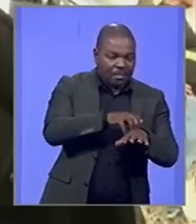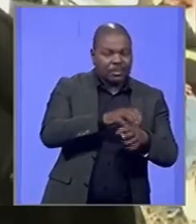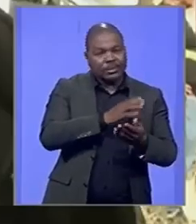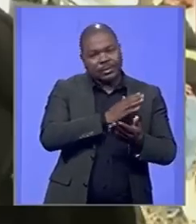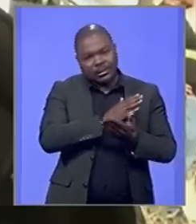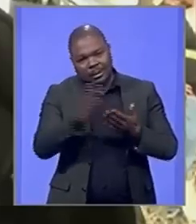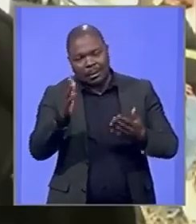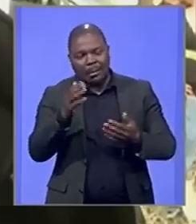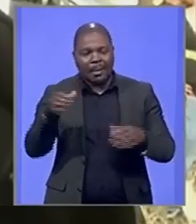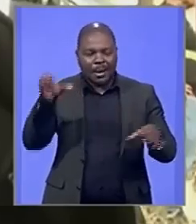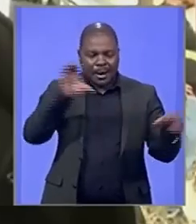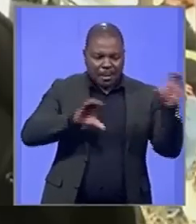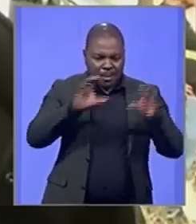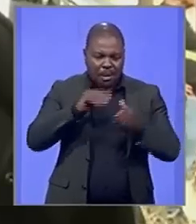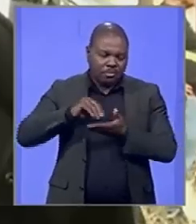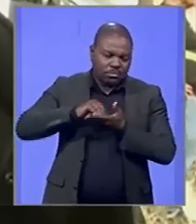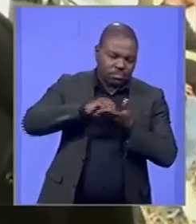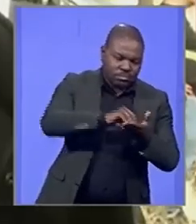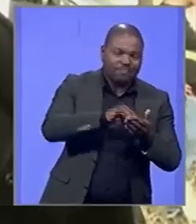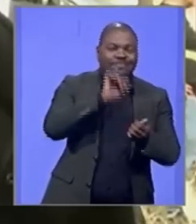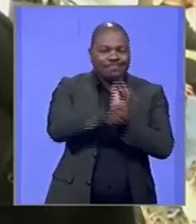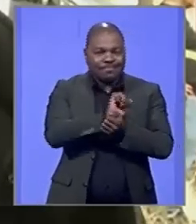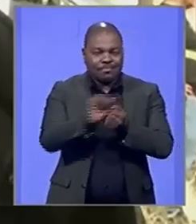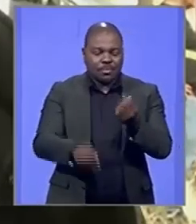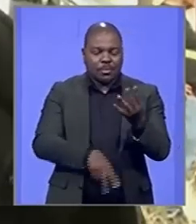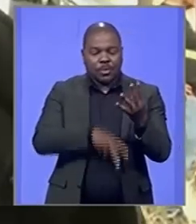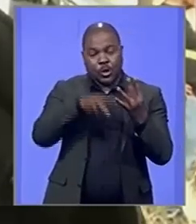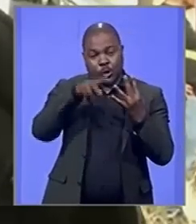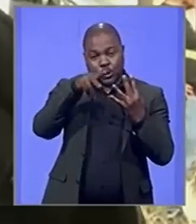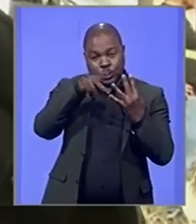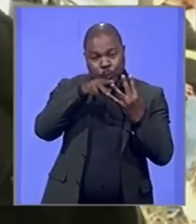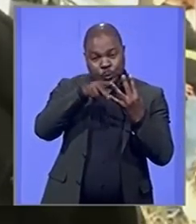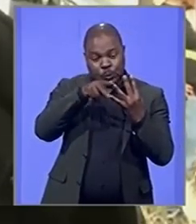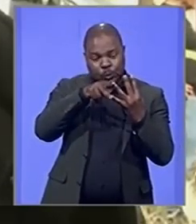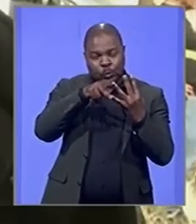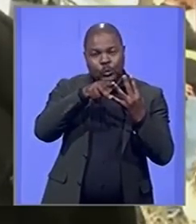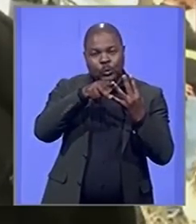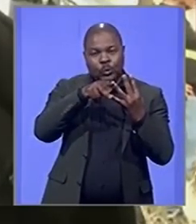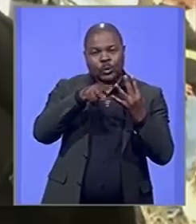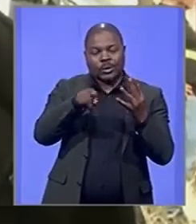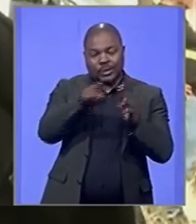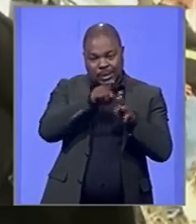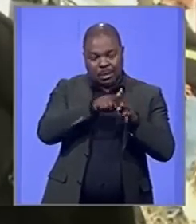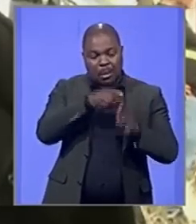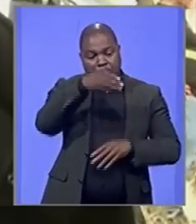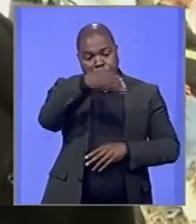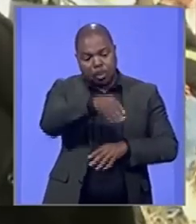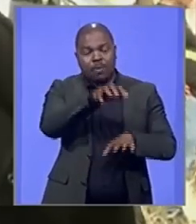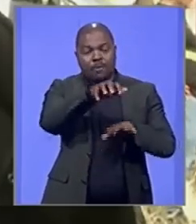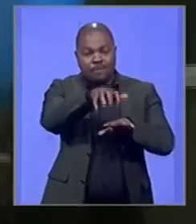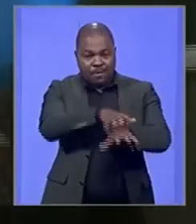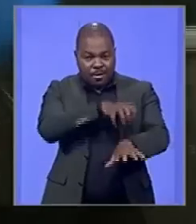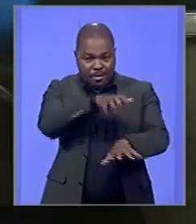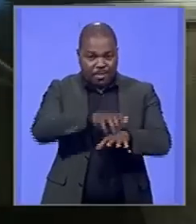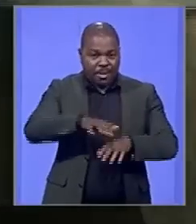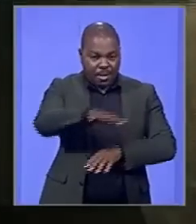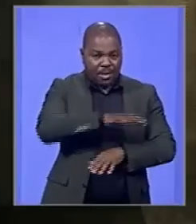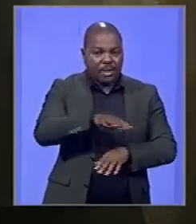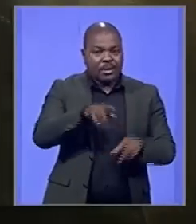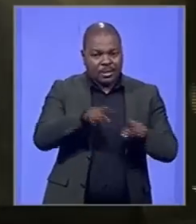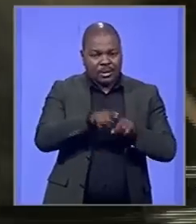of the chemicals. 2 of those that were found also at the farm